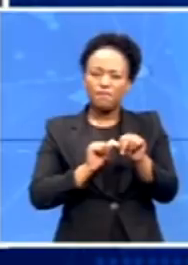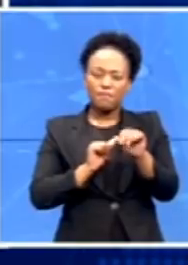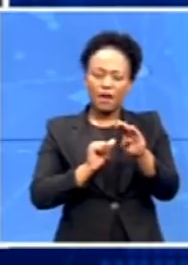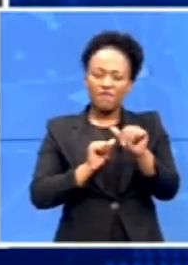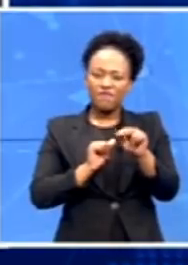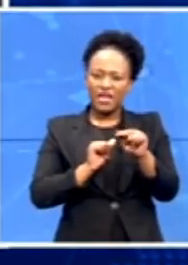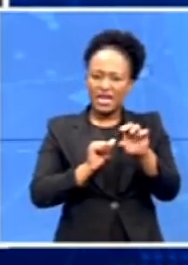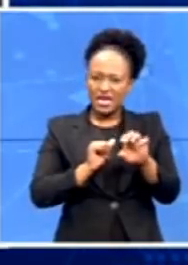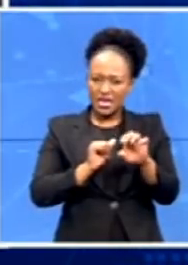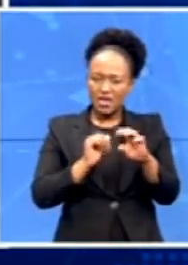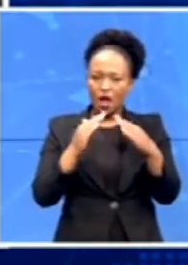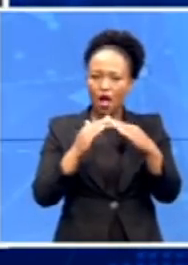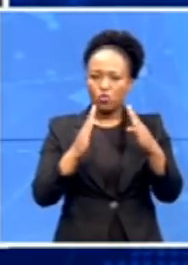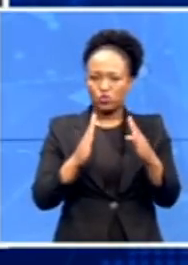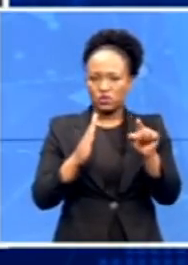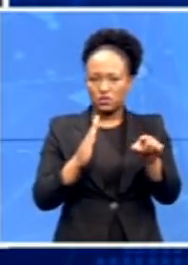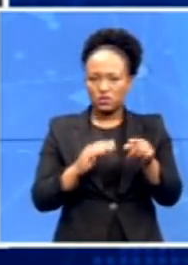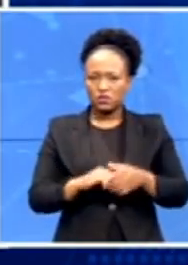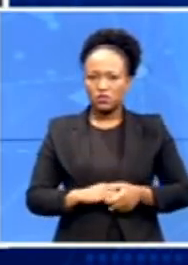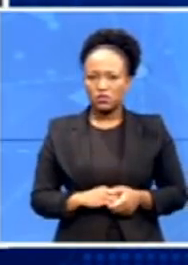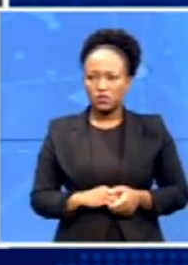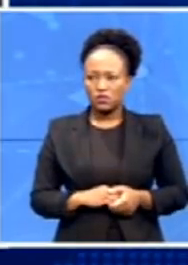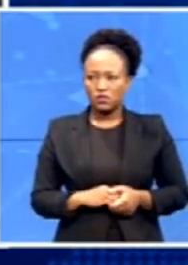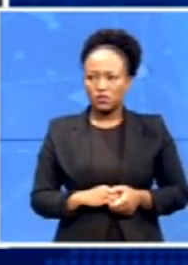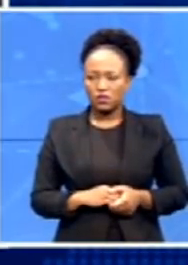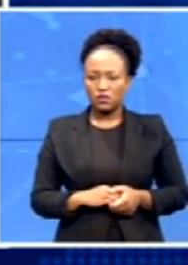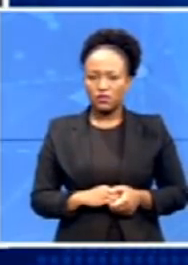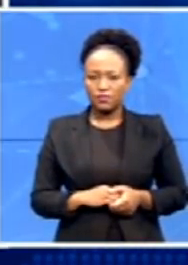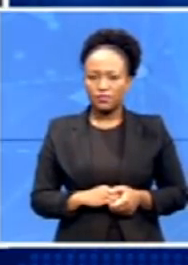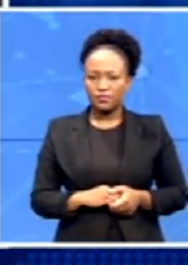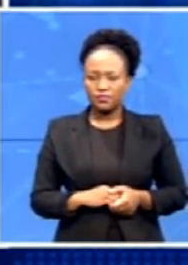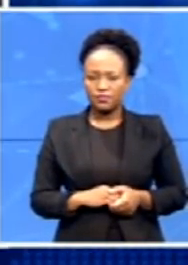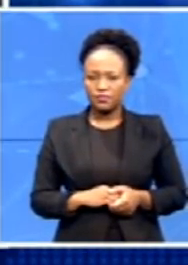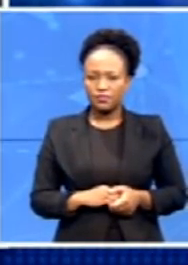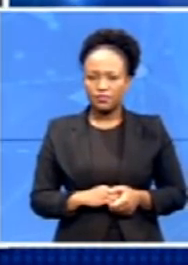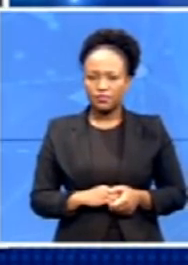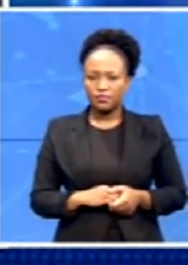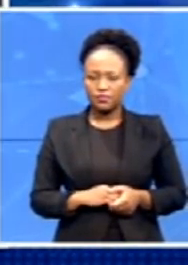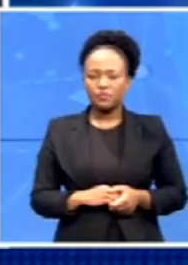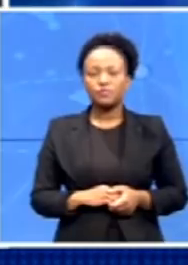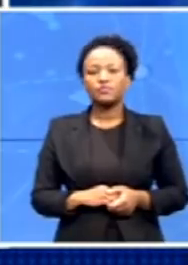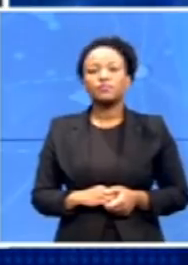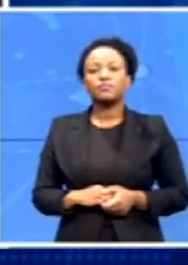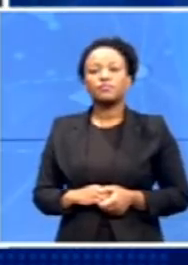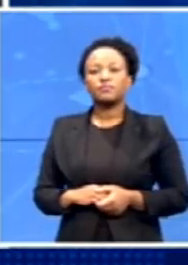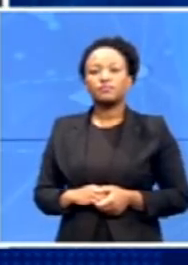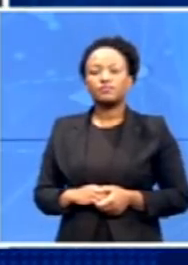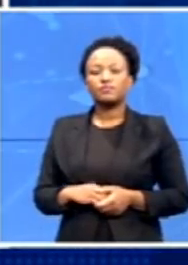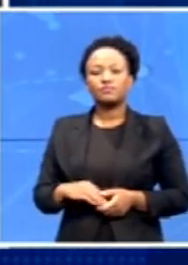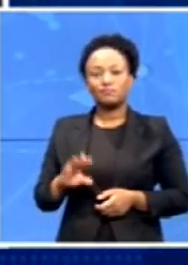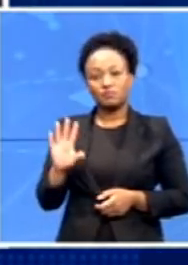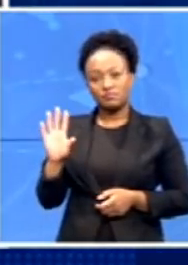My lady, if I may perhaps interject here, that was Yes, you may, Mr. Van Bergen. That was my difficulty.